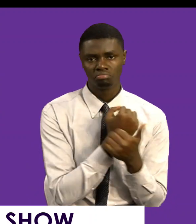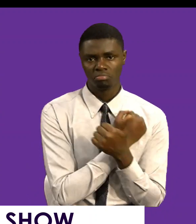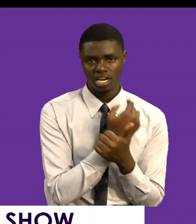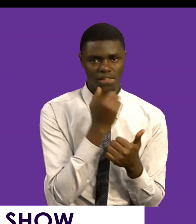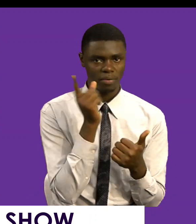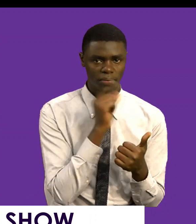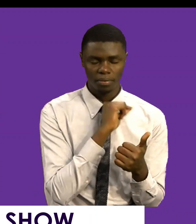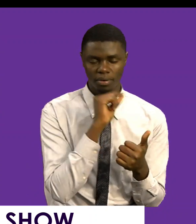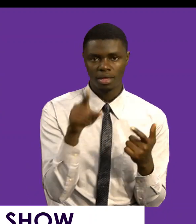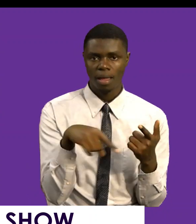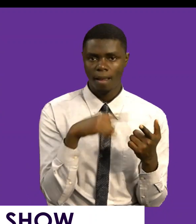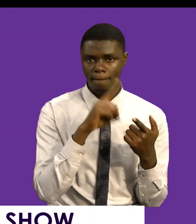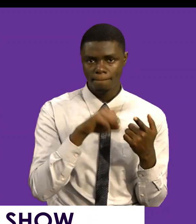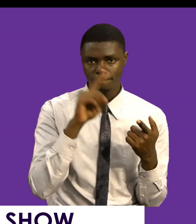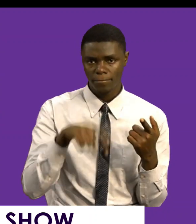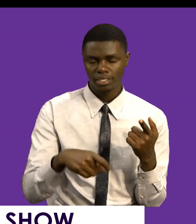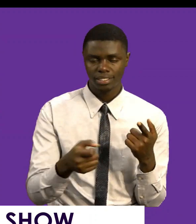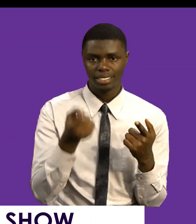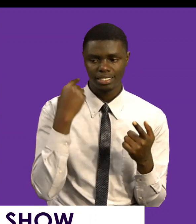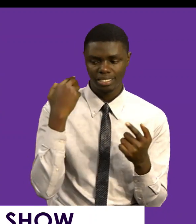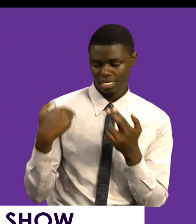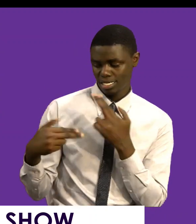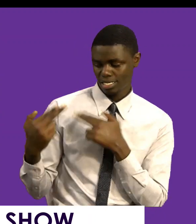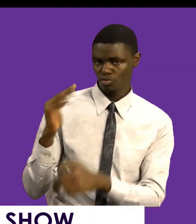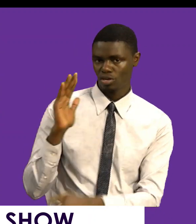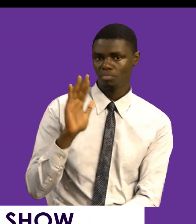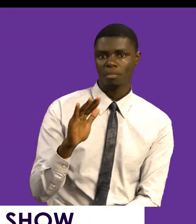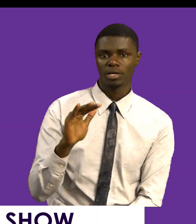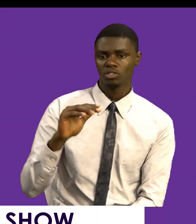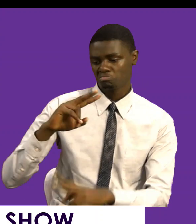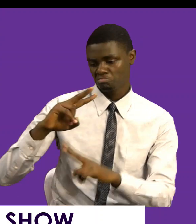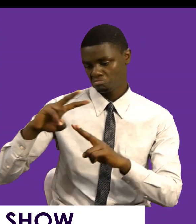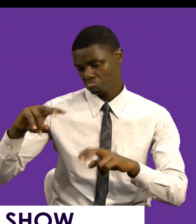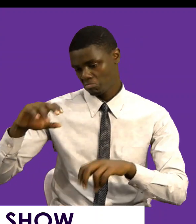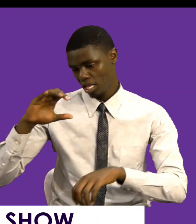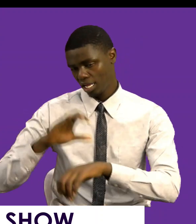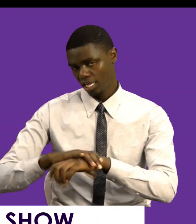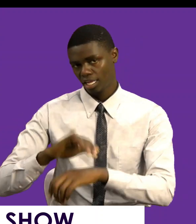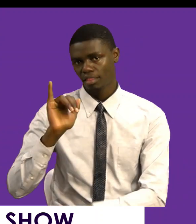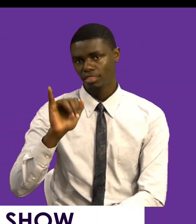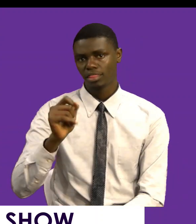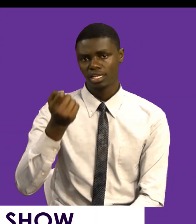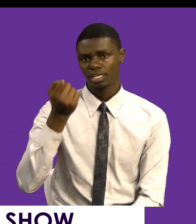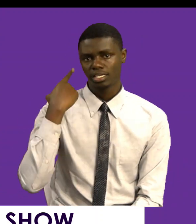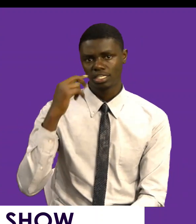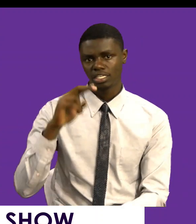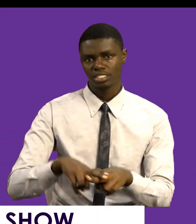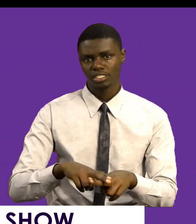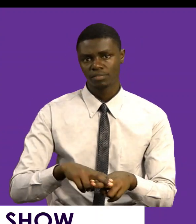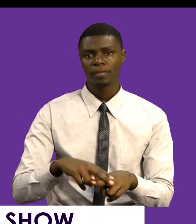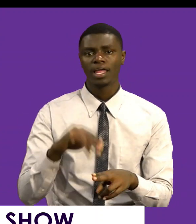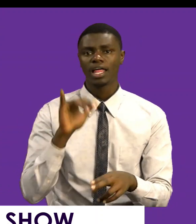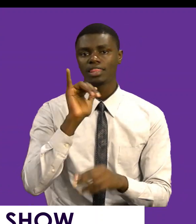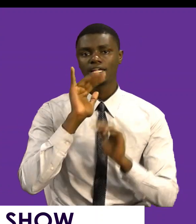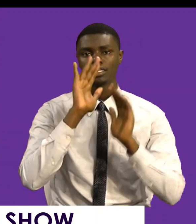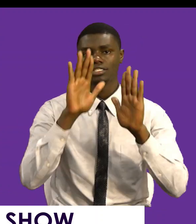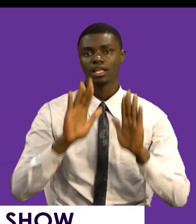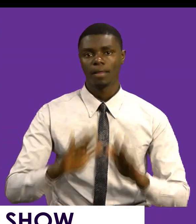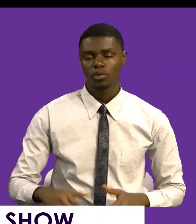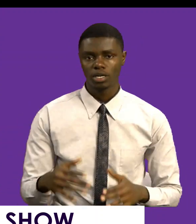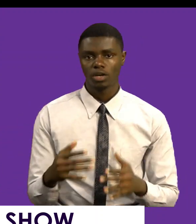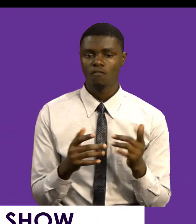But you need to start understanding their history, diagnose it. Always understand, sit down. That is the importance